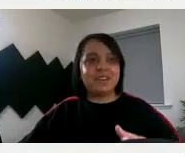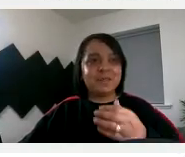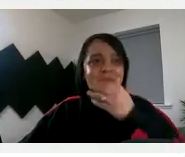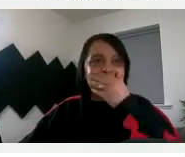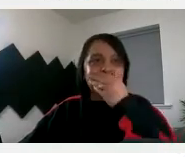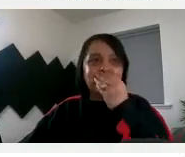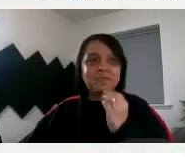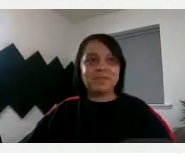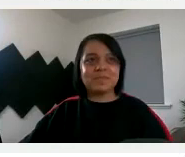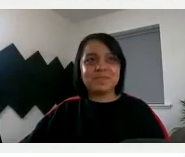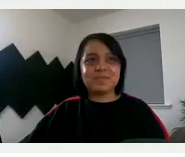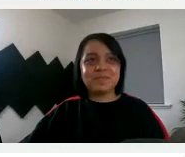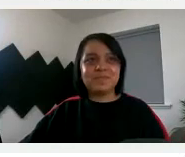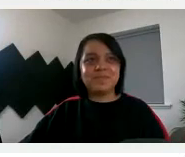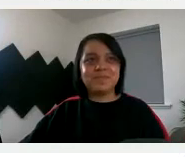Harsha?